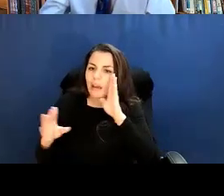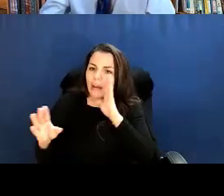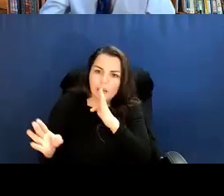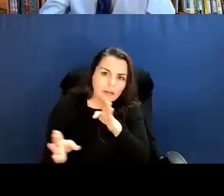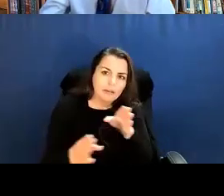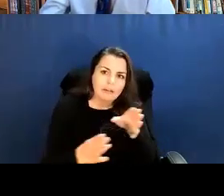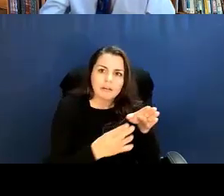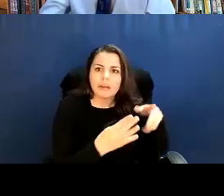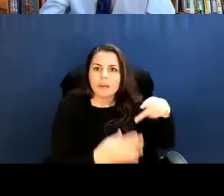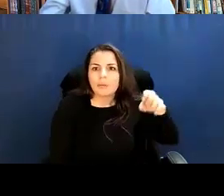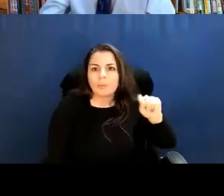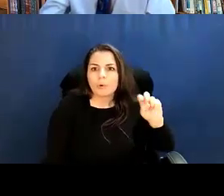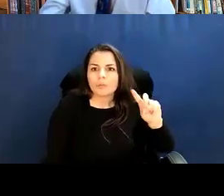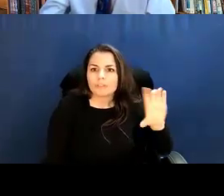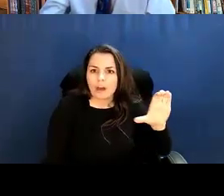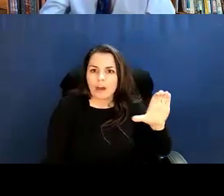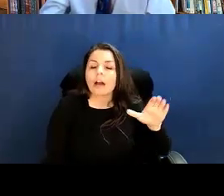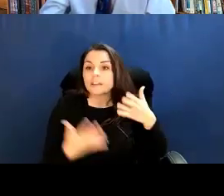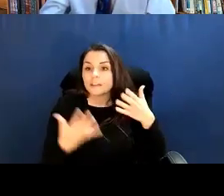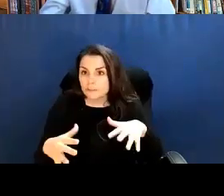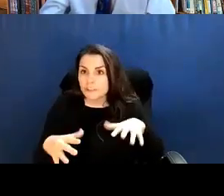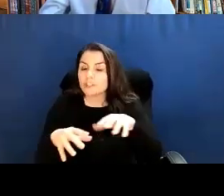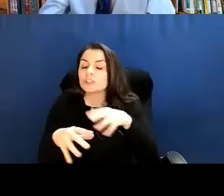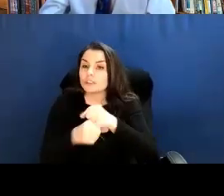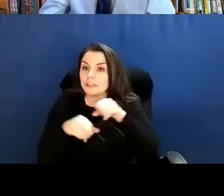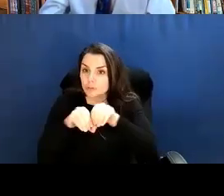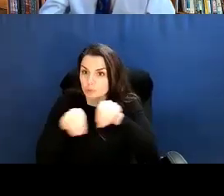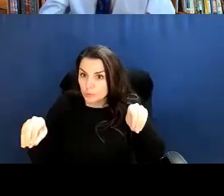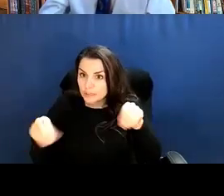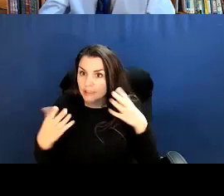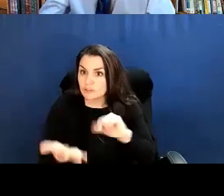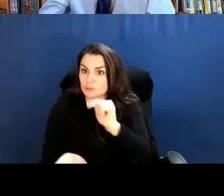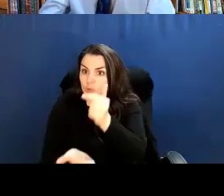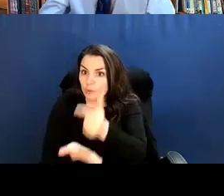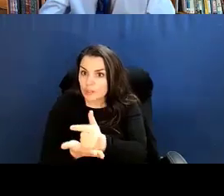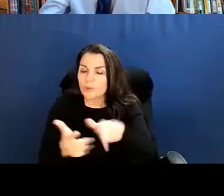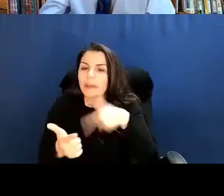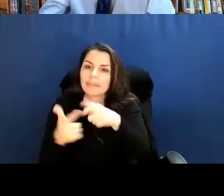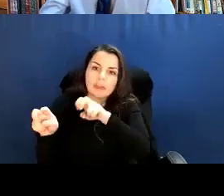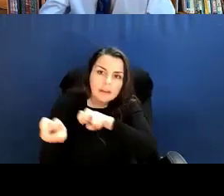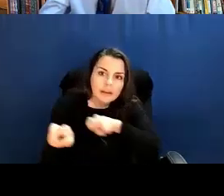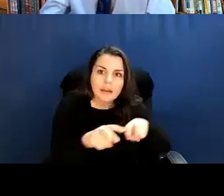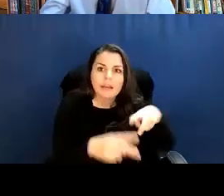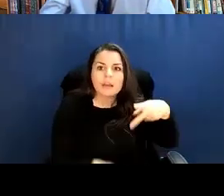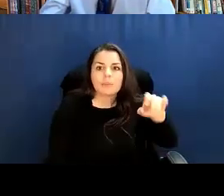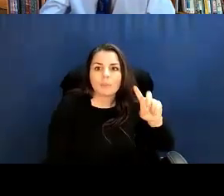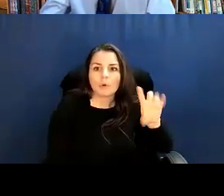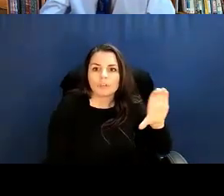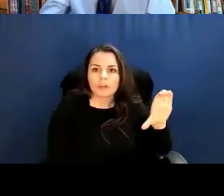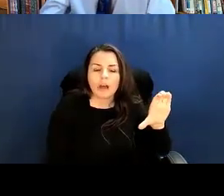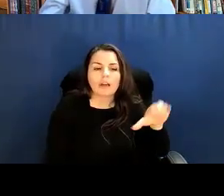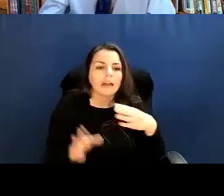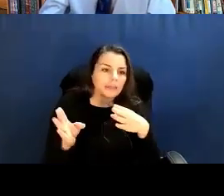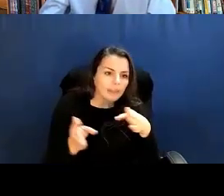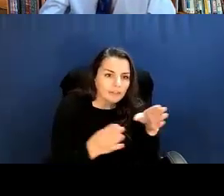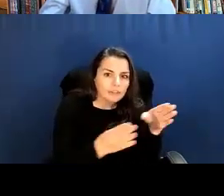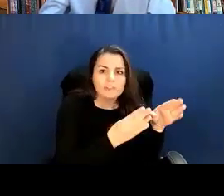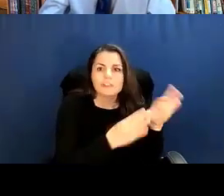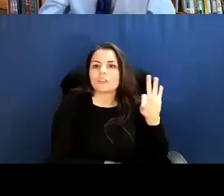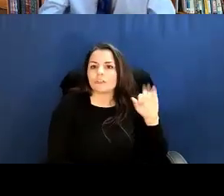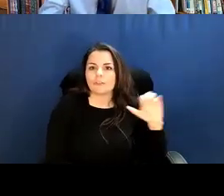training after somebody receives their doctoral degree, and then moving on towards faculty stages. We